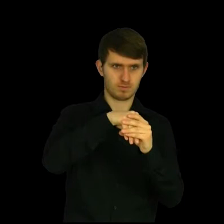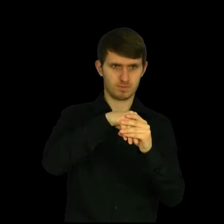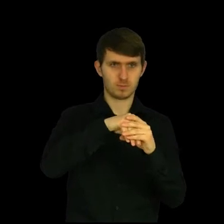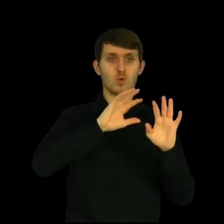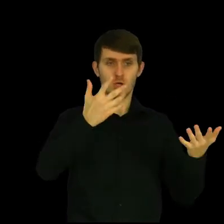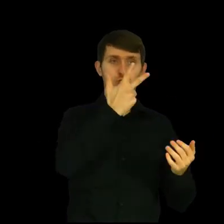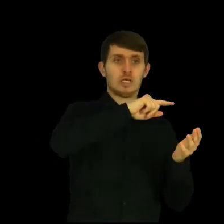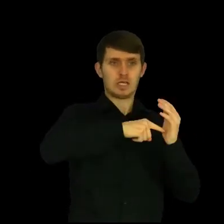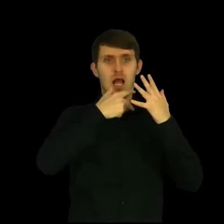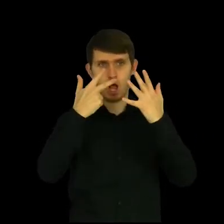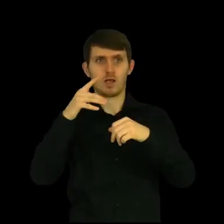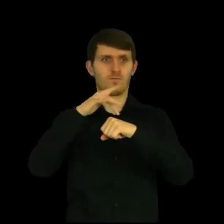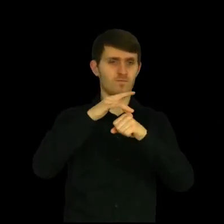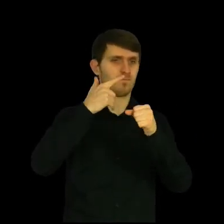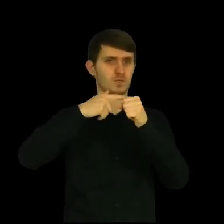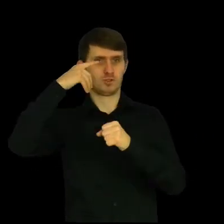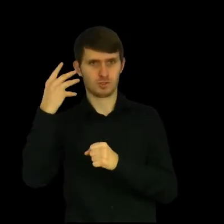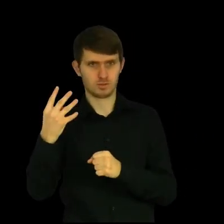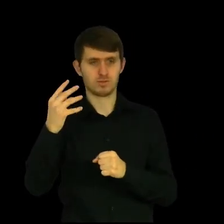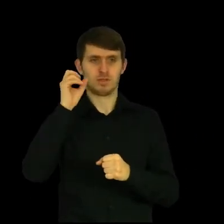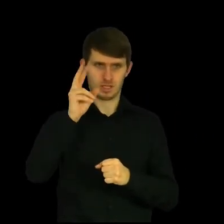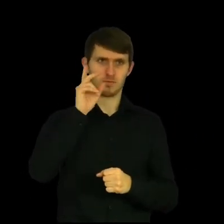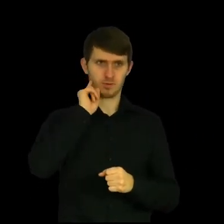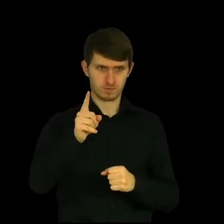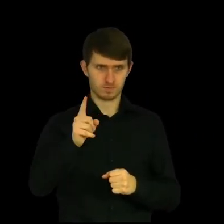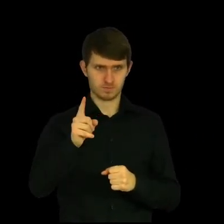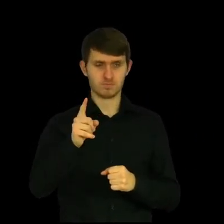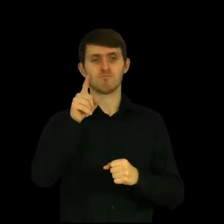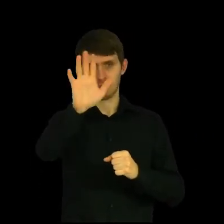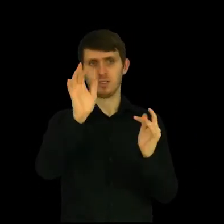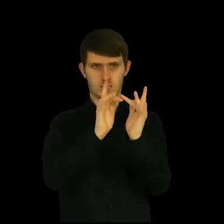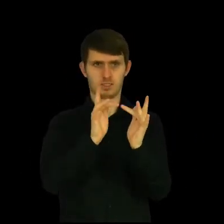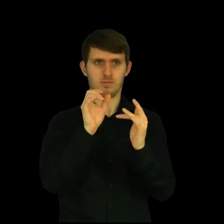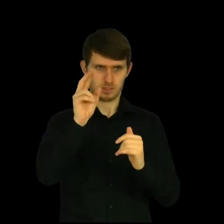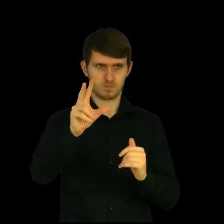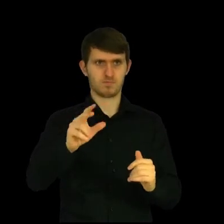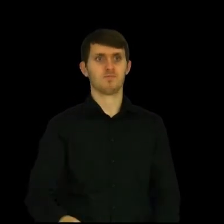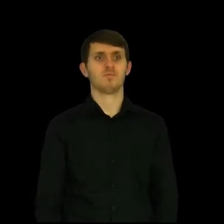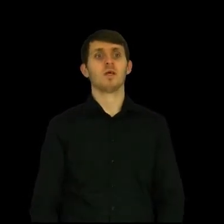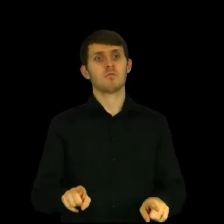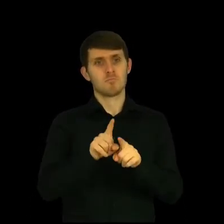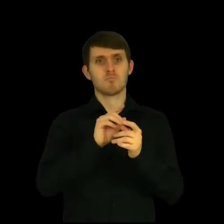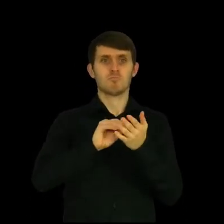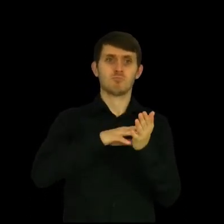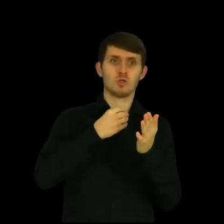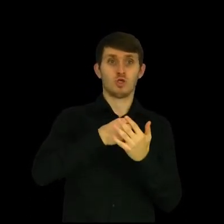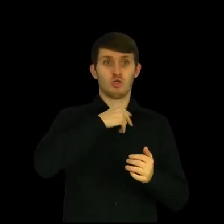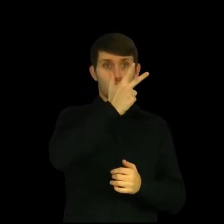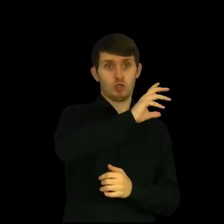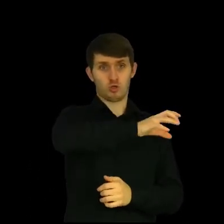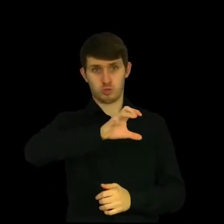of 8, we could view that as 3 times 8 and get 24. And you are exactly right. We could also